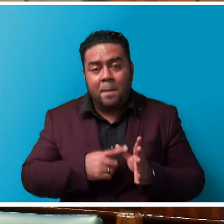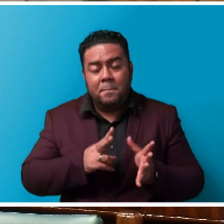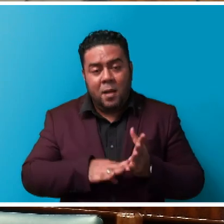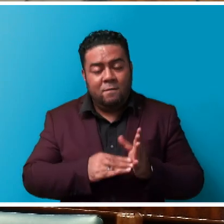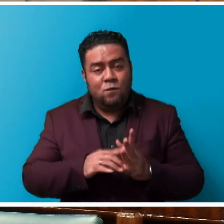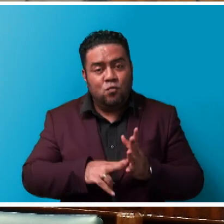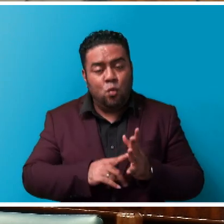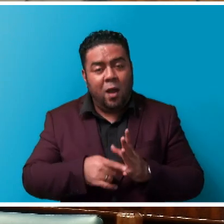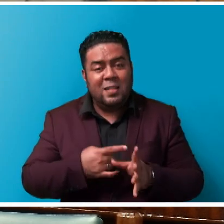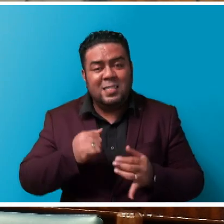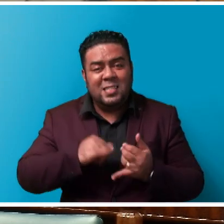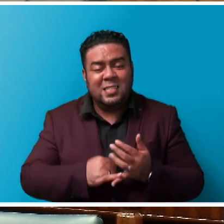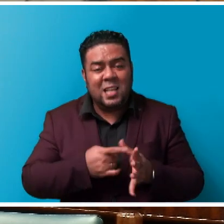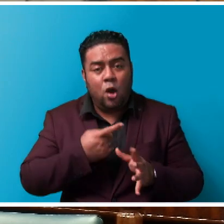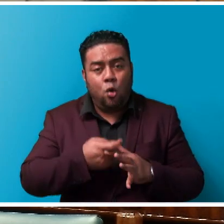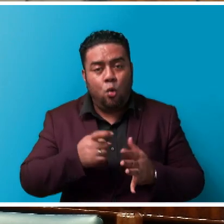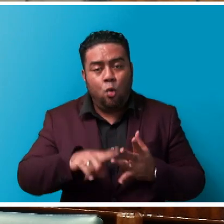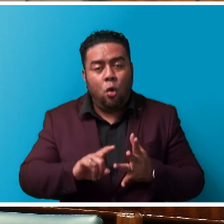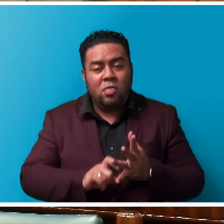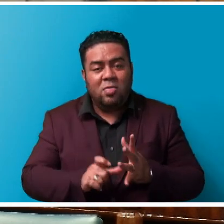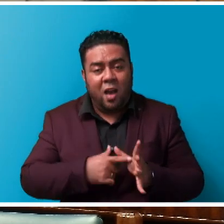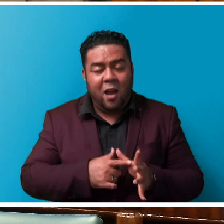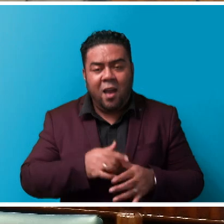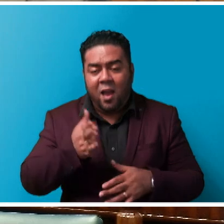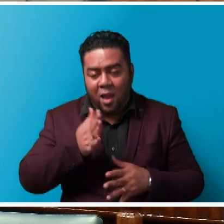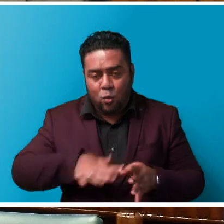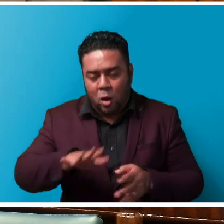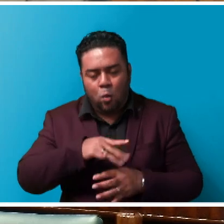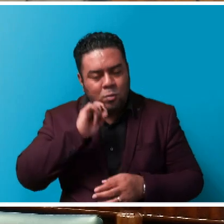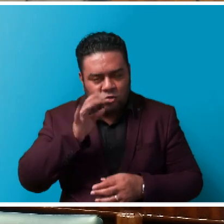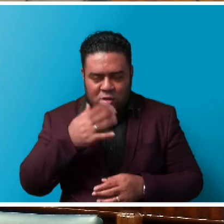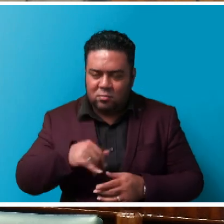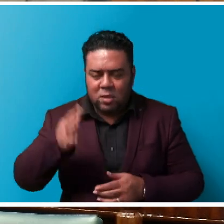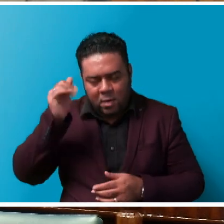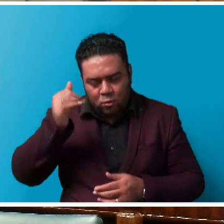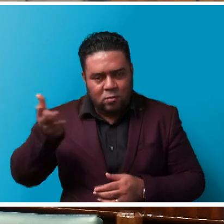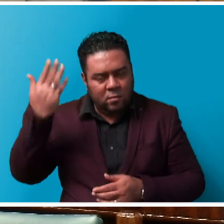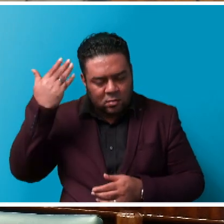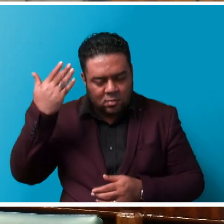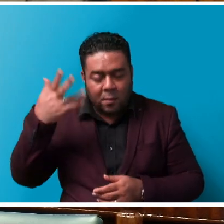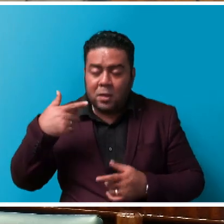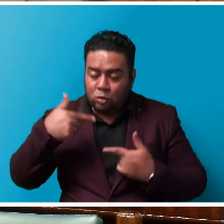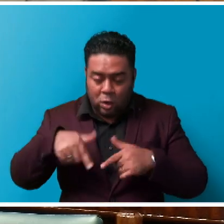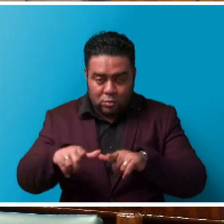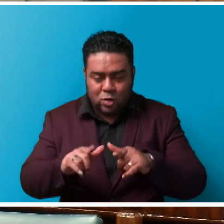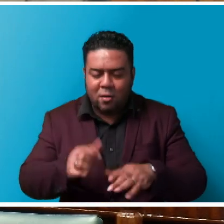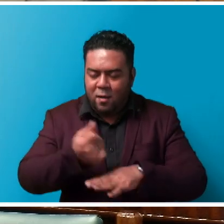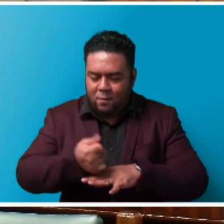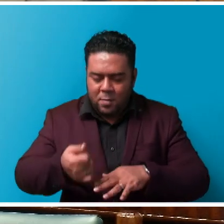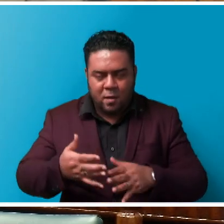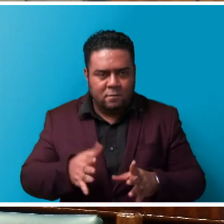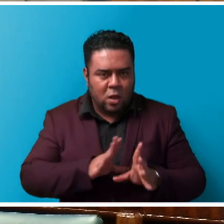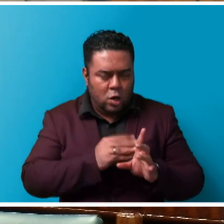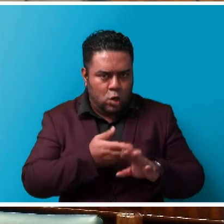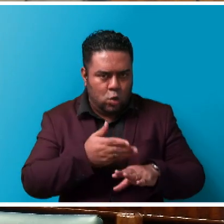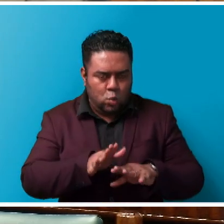Tamabu, and Sakota areas will be just memories of the past. So in terms of transport, the government remains committed to modernizing